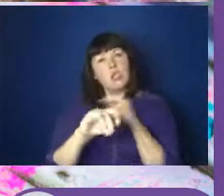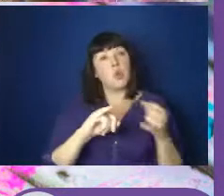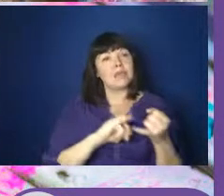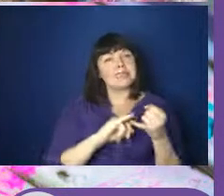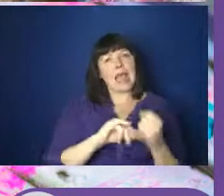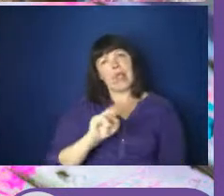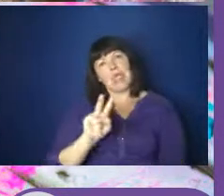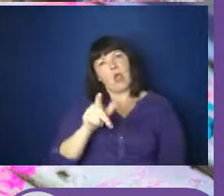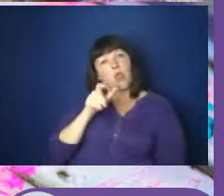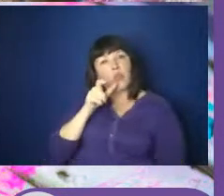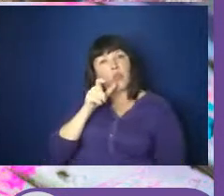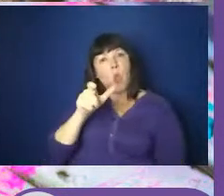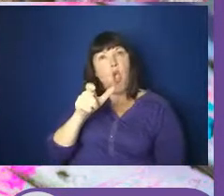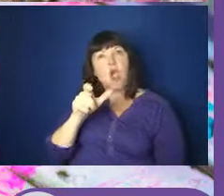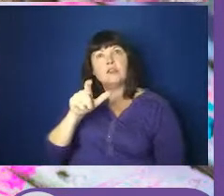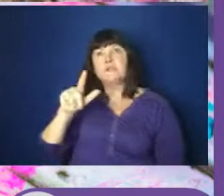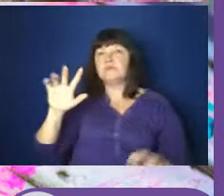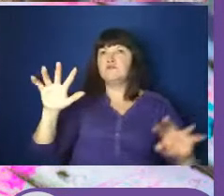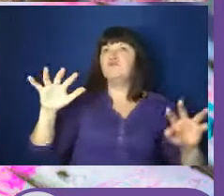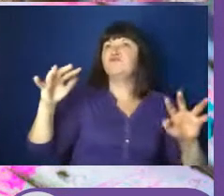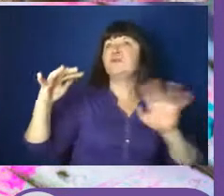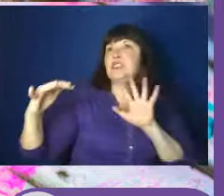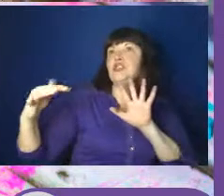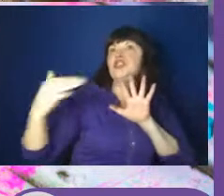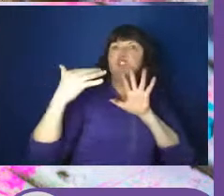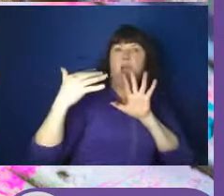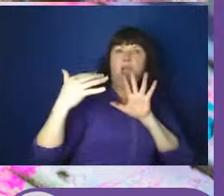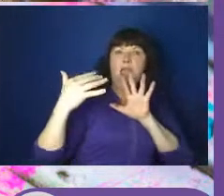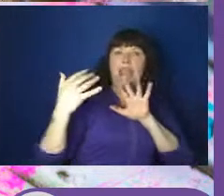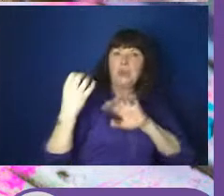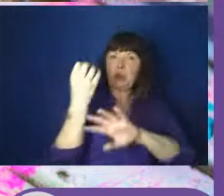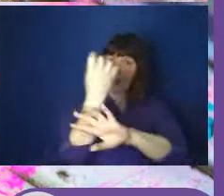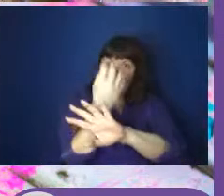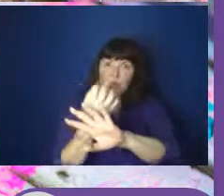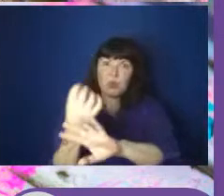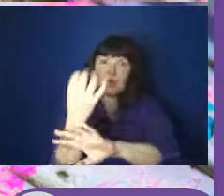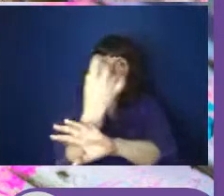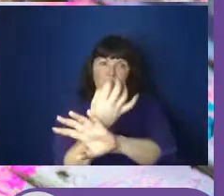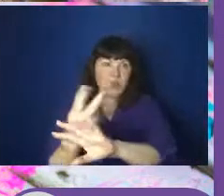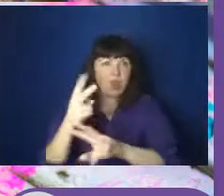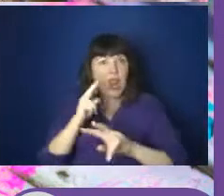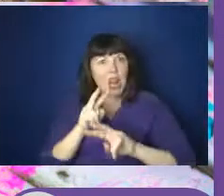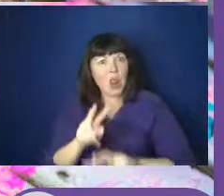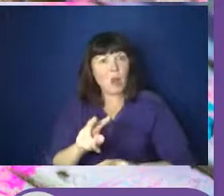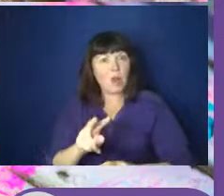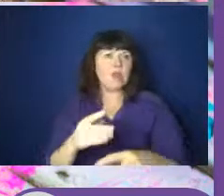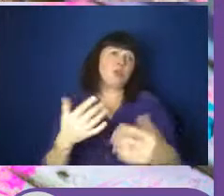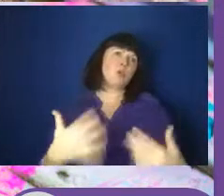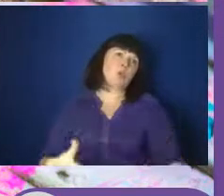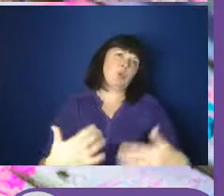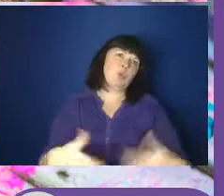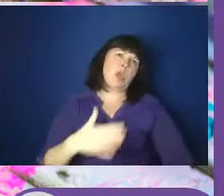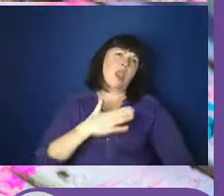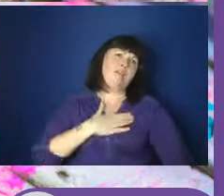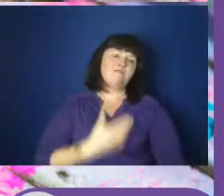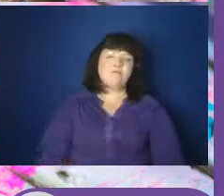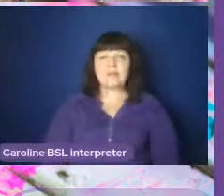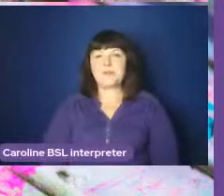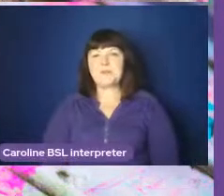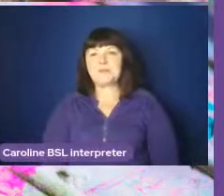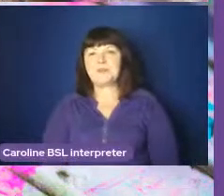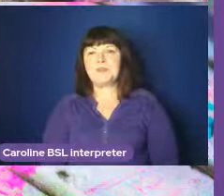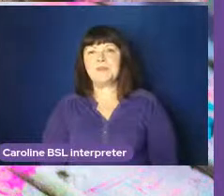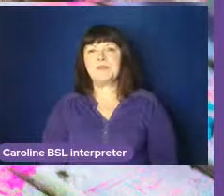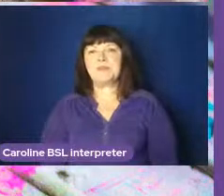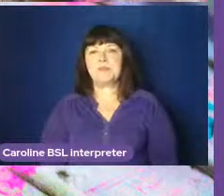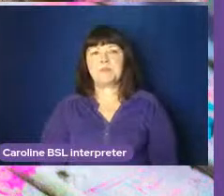word shine. And it literally looks like it's glowing, doesn't it? Which is even better. Breathe. Love it. You can, yeah,